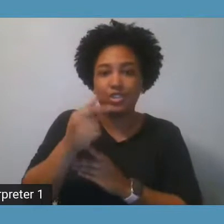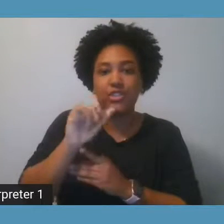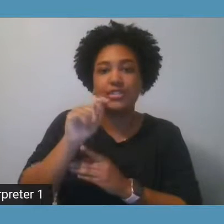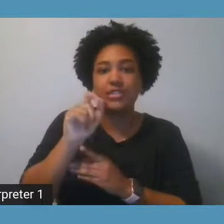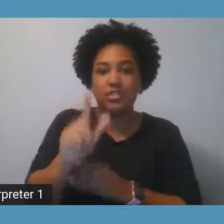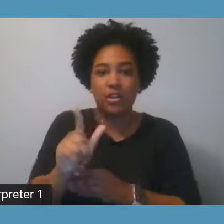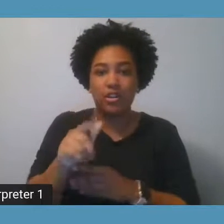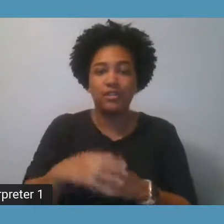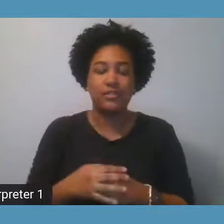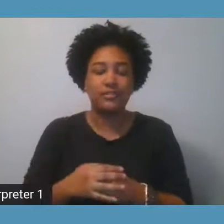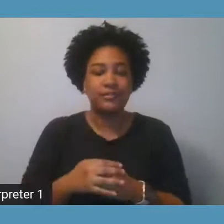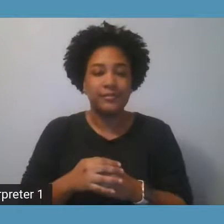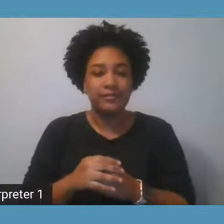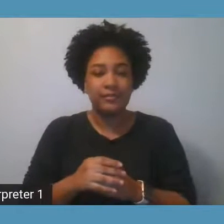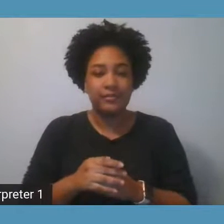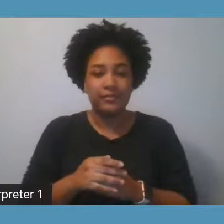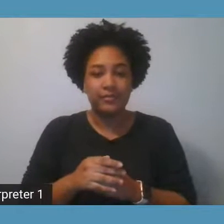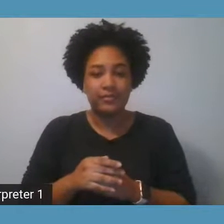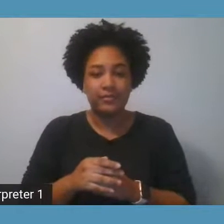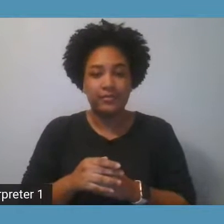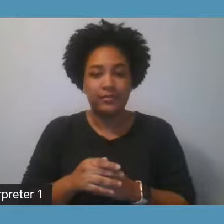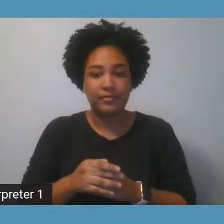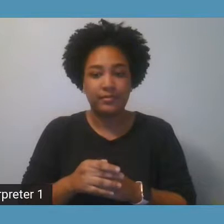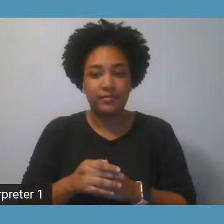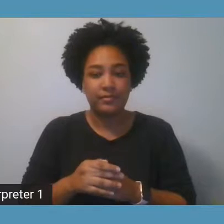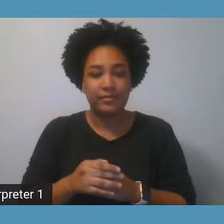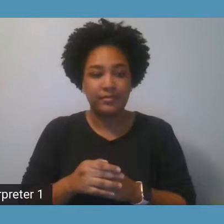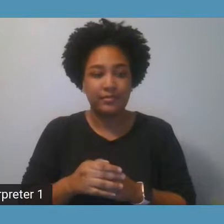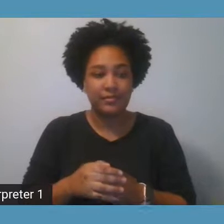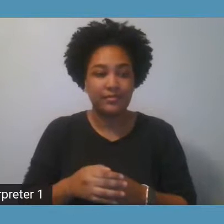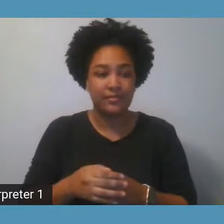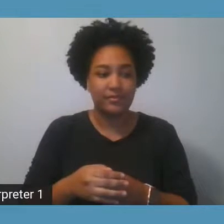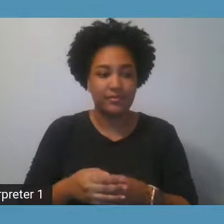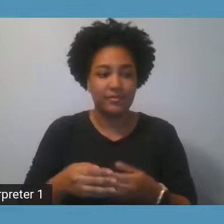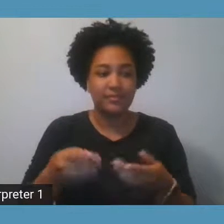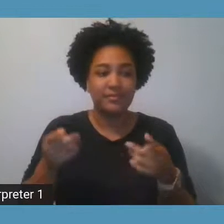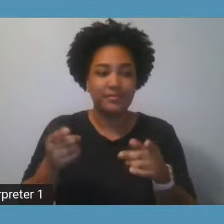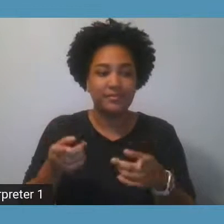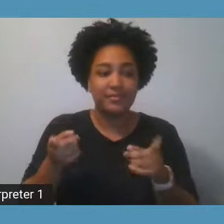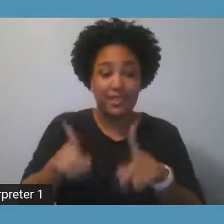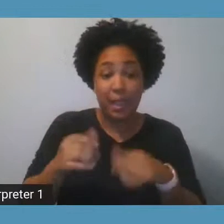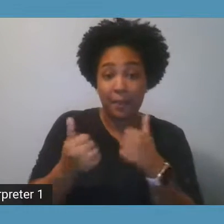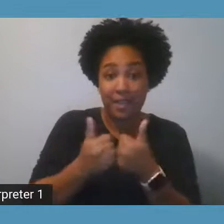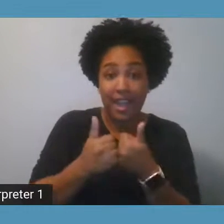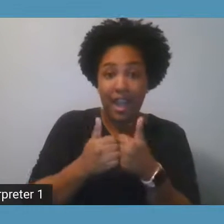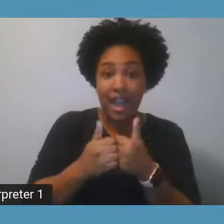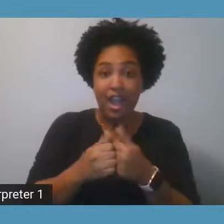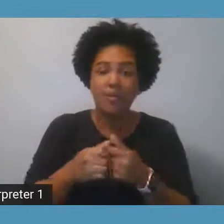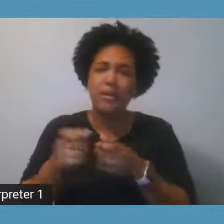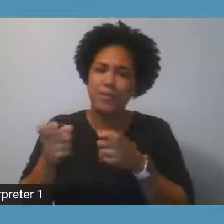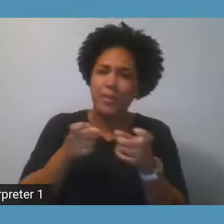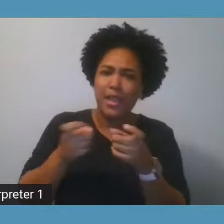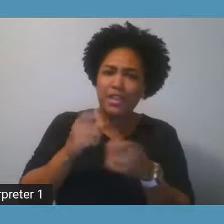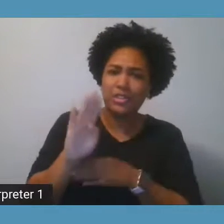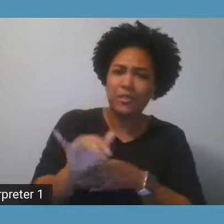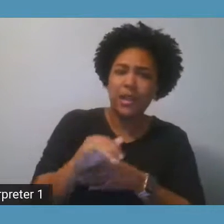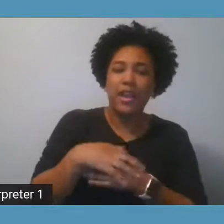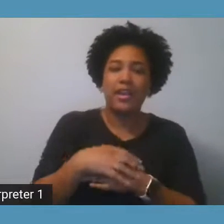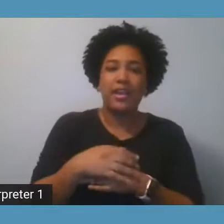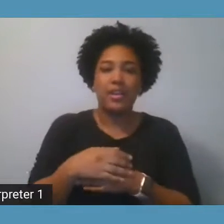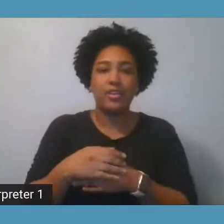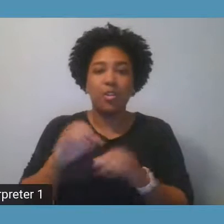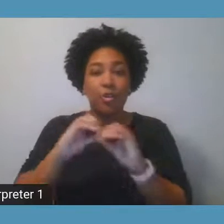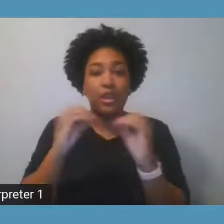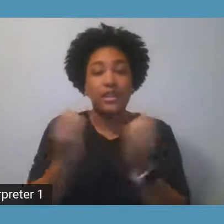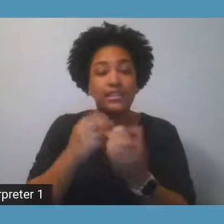Project, a nationwide initiative organized by the six U.S. regional museum associations dedicated to providing